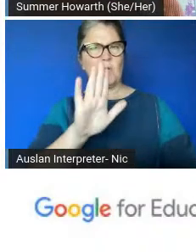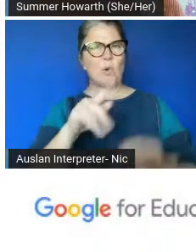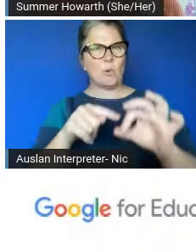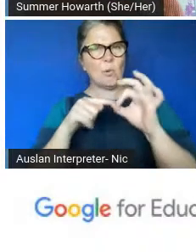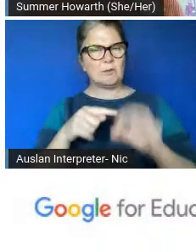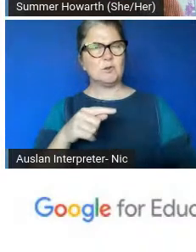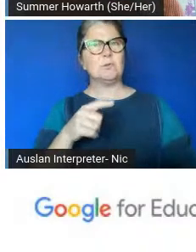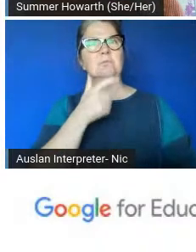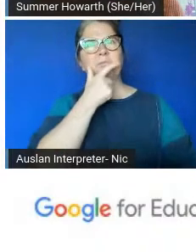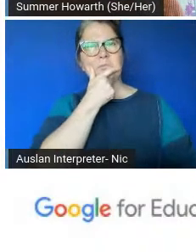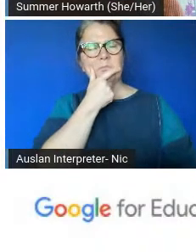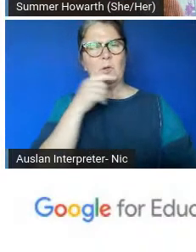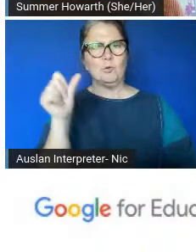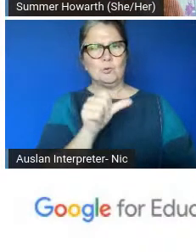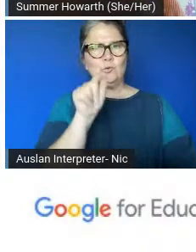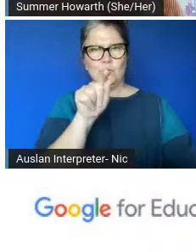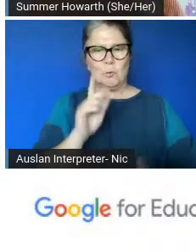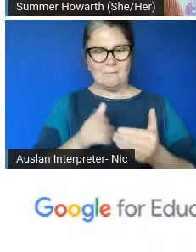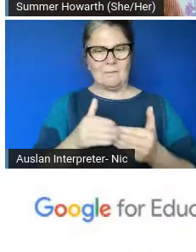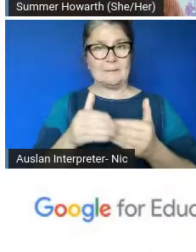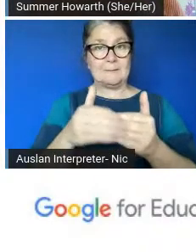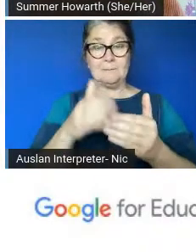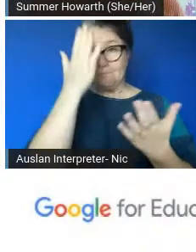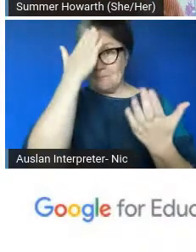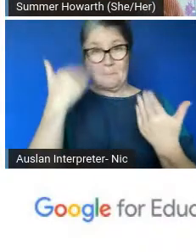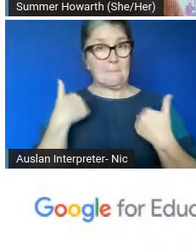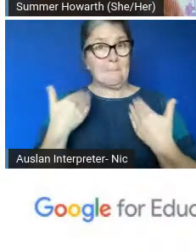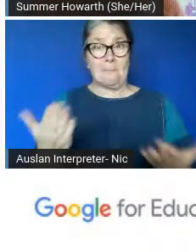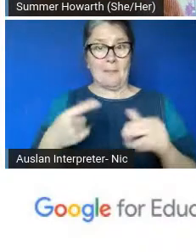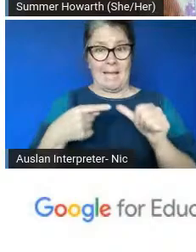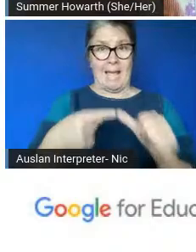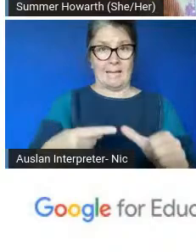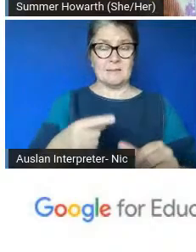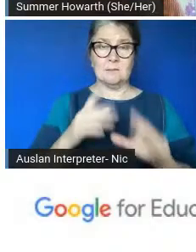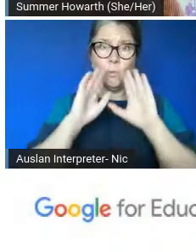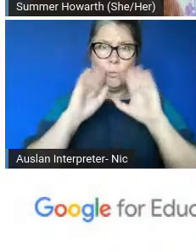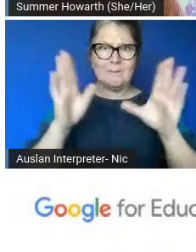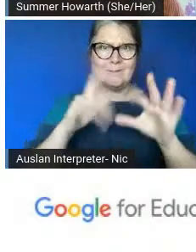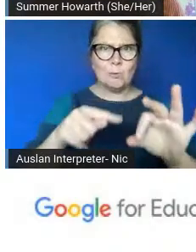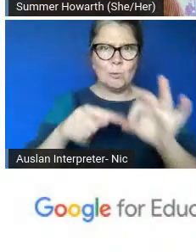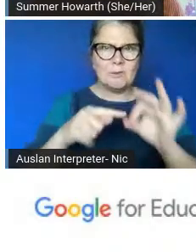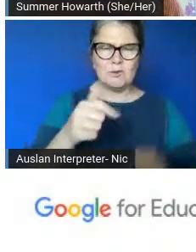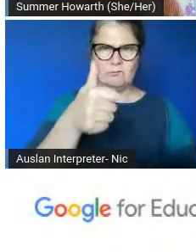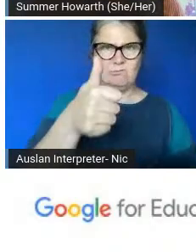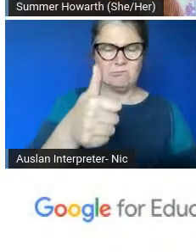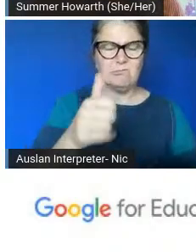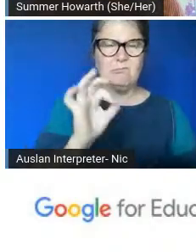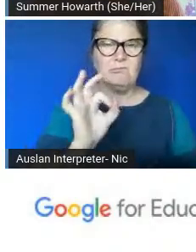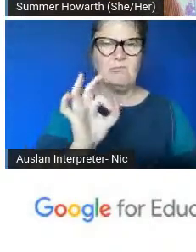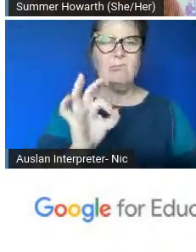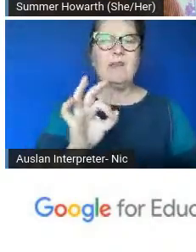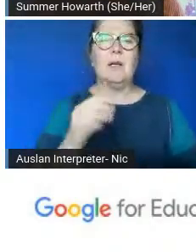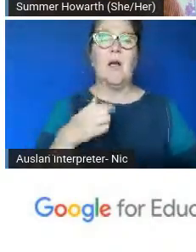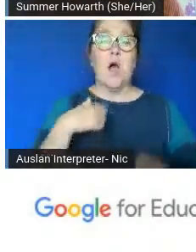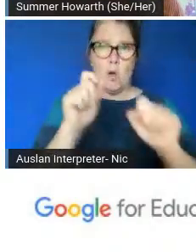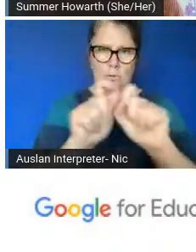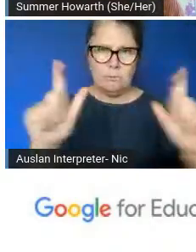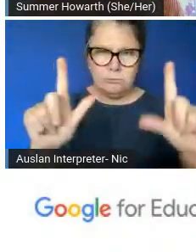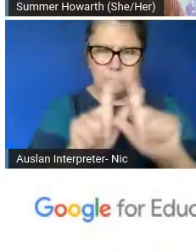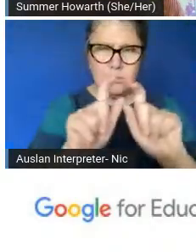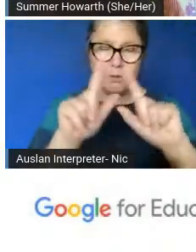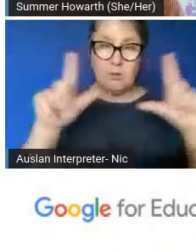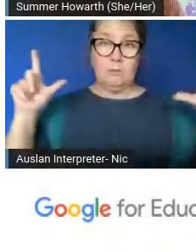Well, I don't know. I don't know what the answer is, but it's a great question. So what I'm going to do is I'm just going to come back out. I'm actually going